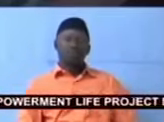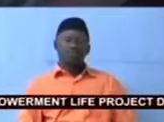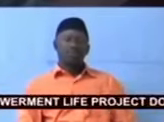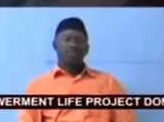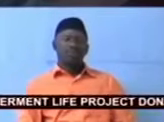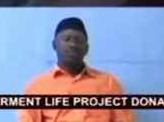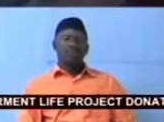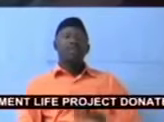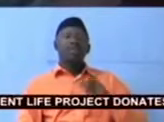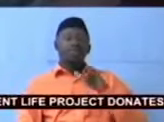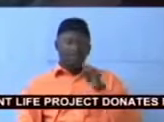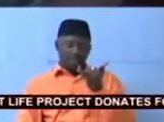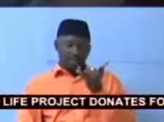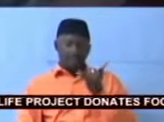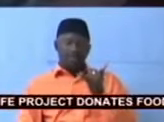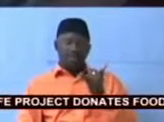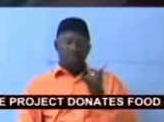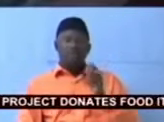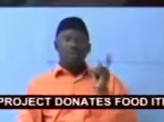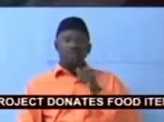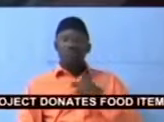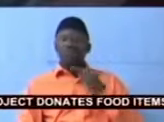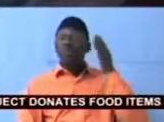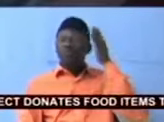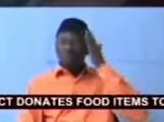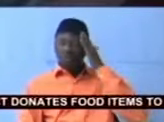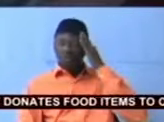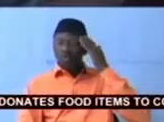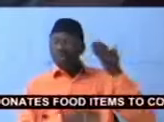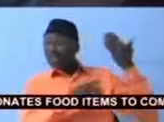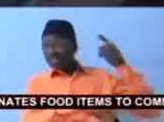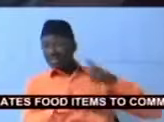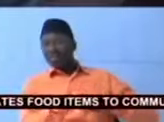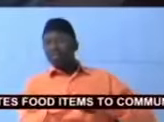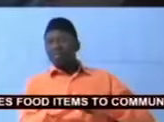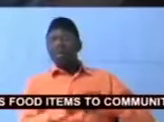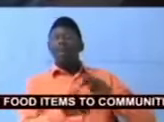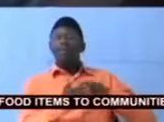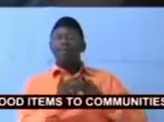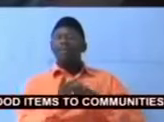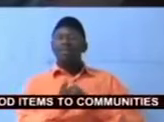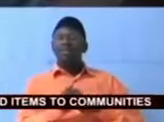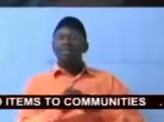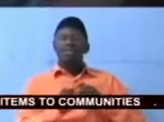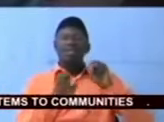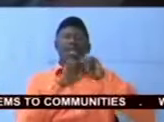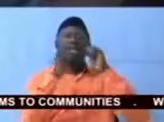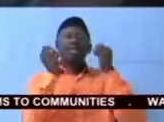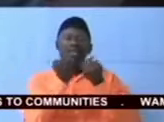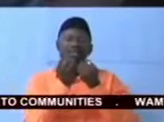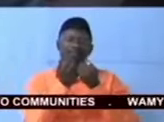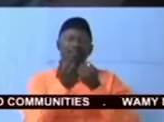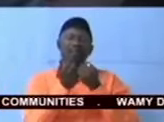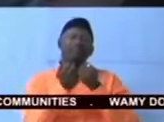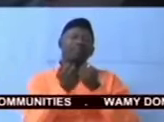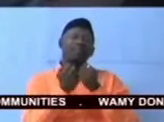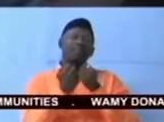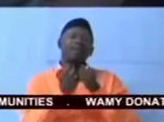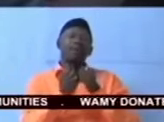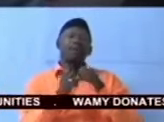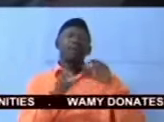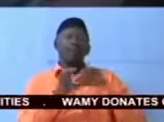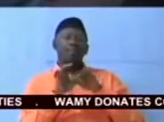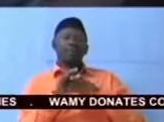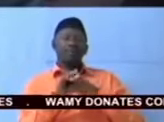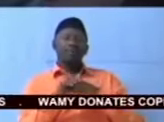time was that the executive in the name of the president was happy with him. Wow, lolu nak ndax mo nek na jamono bobu ñi jité